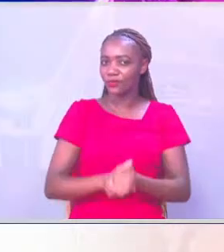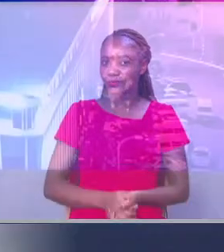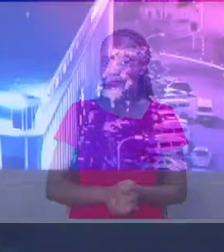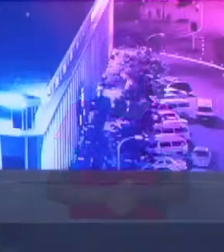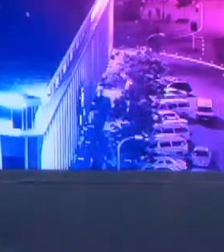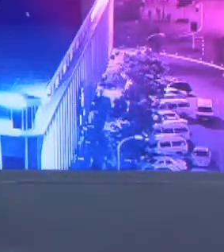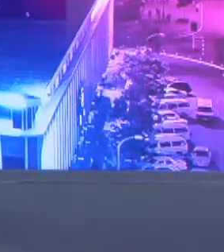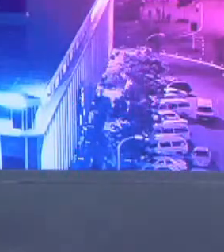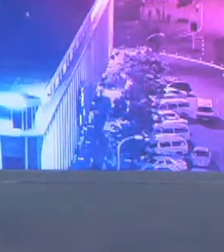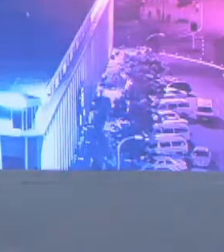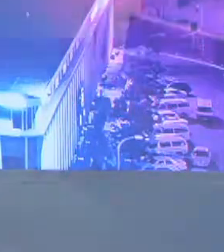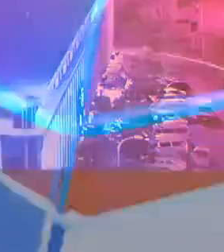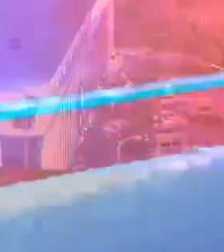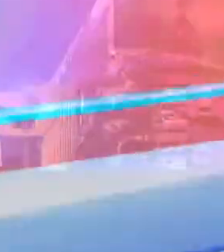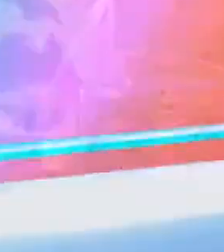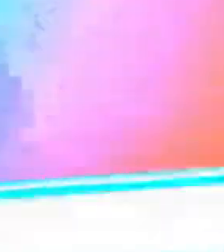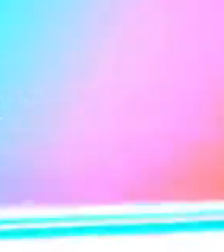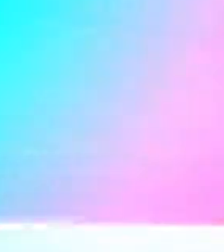tuned.